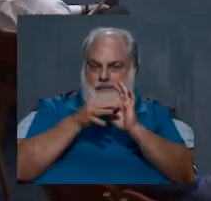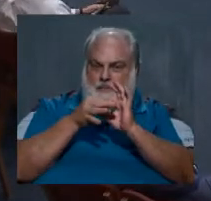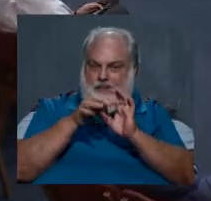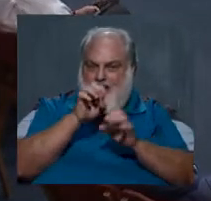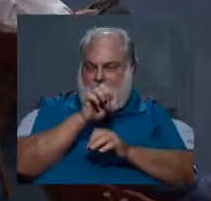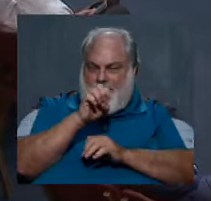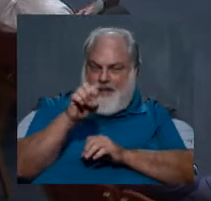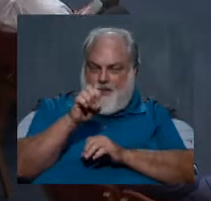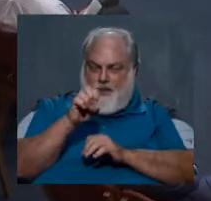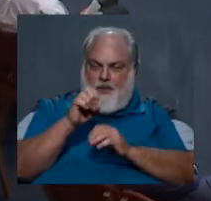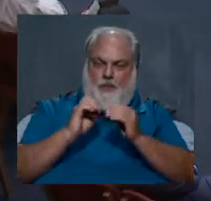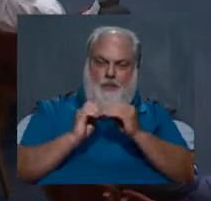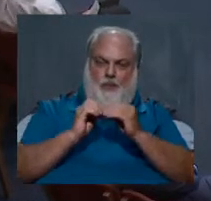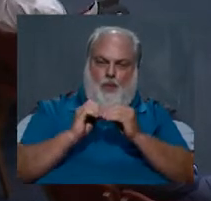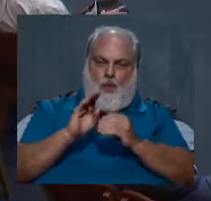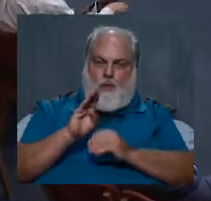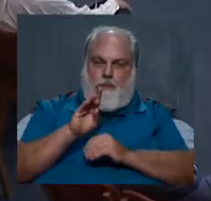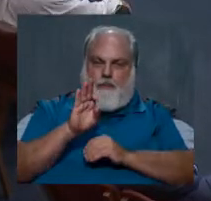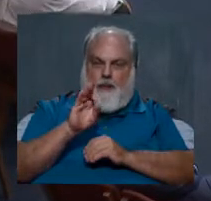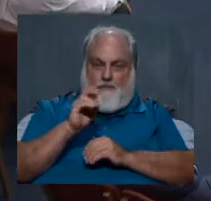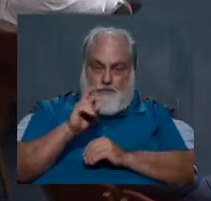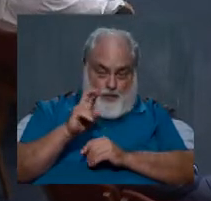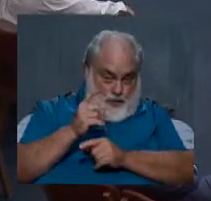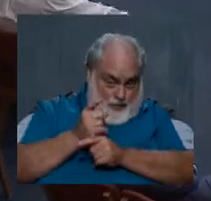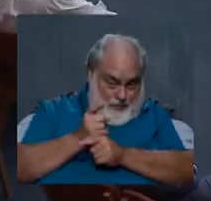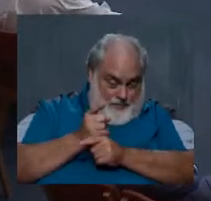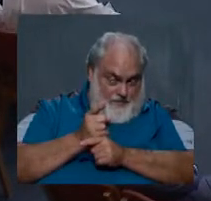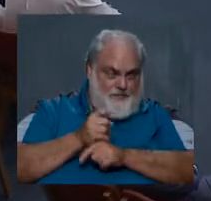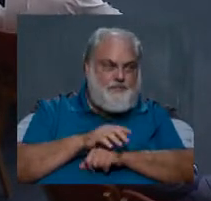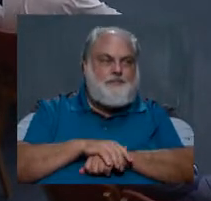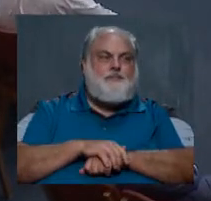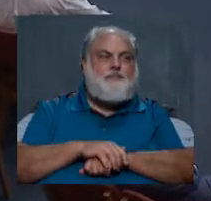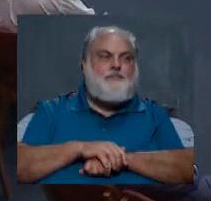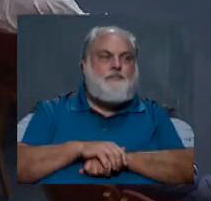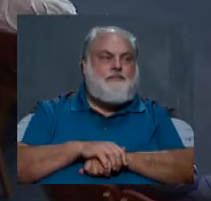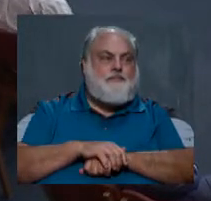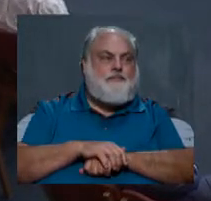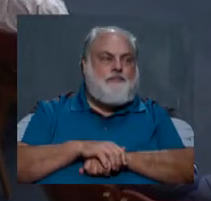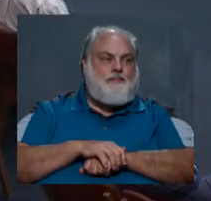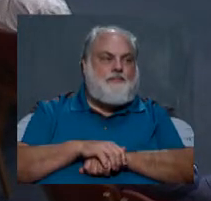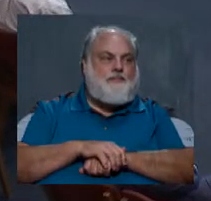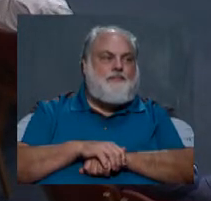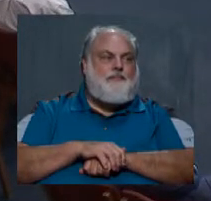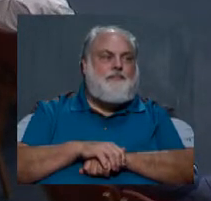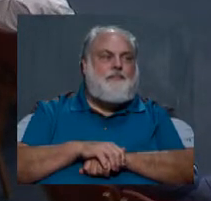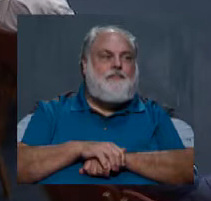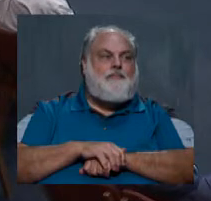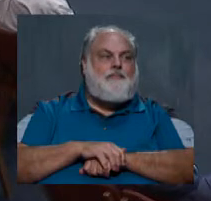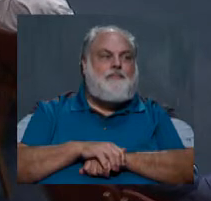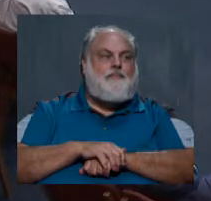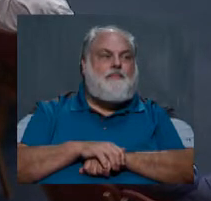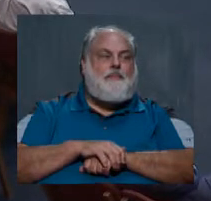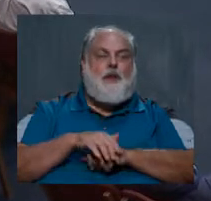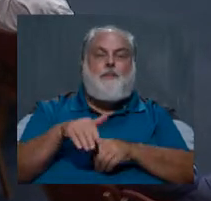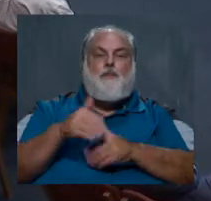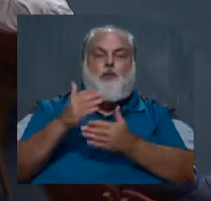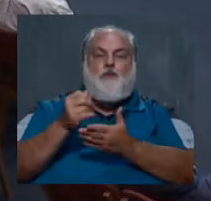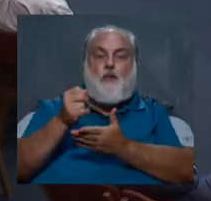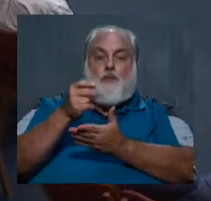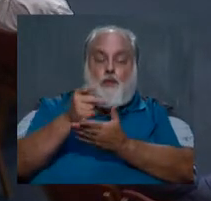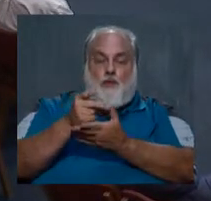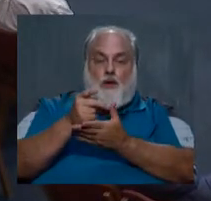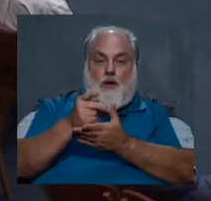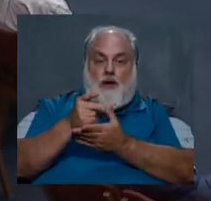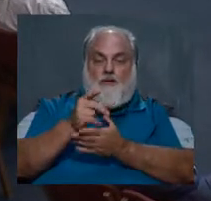eastward extension of the buffer. Is that correct? Okay, then. And so that has been noted. Okay. Mm-hmm. Move for approval